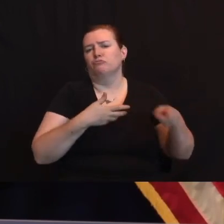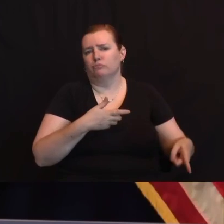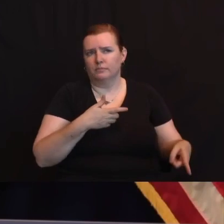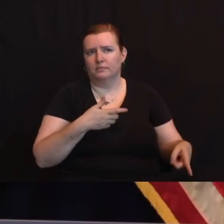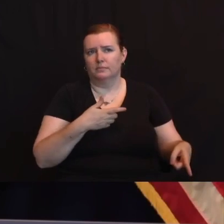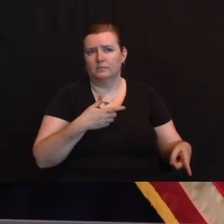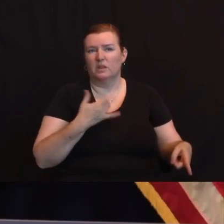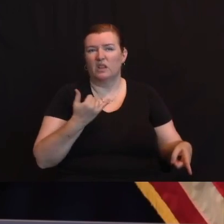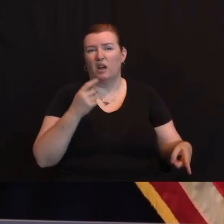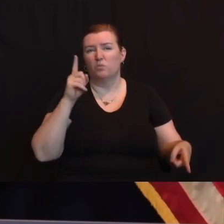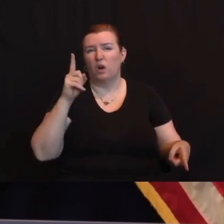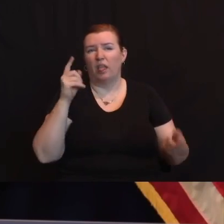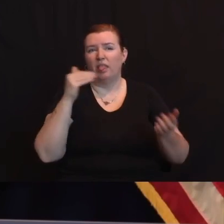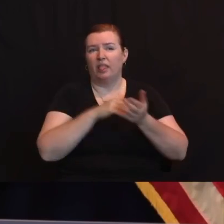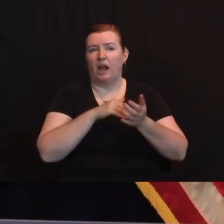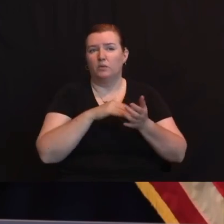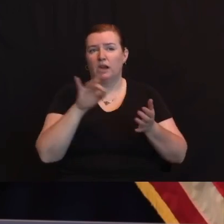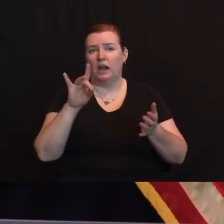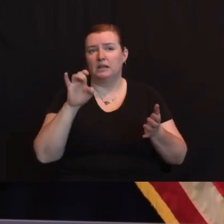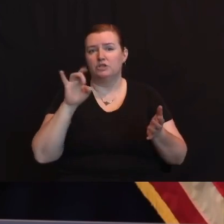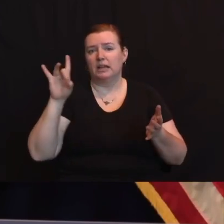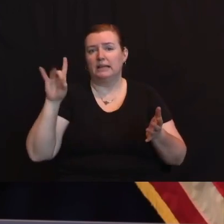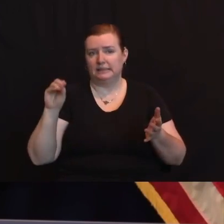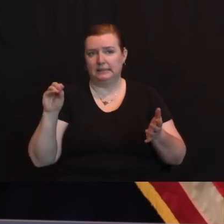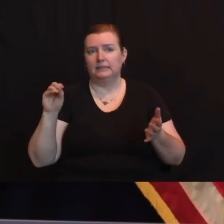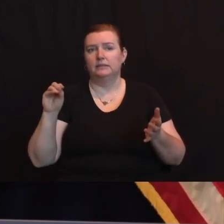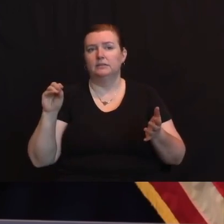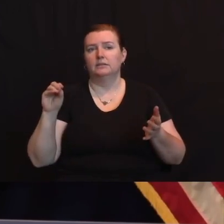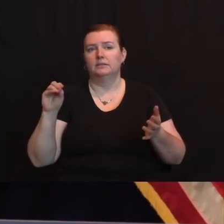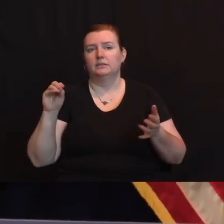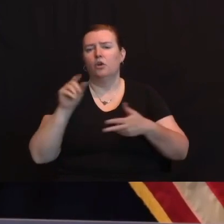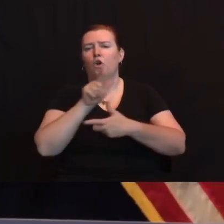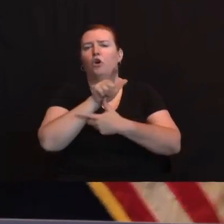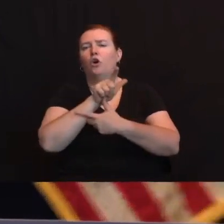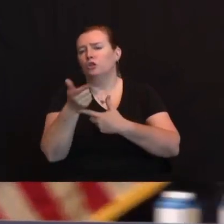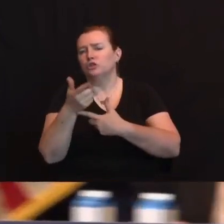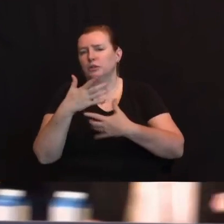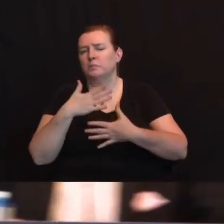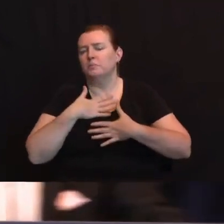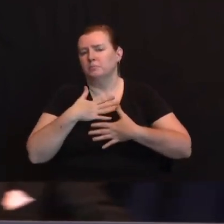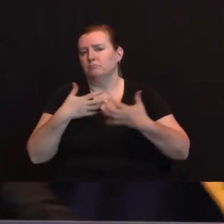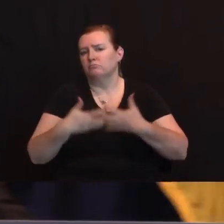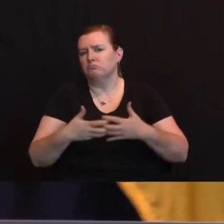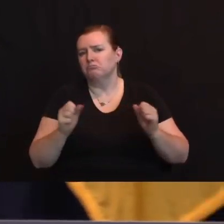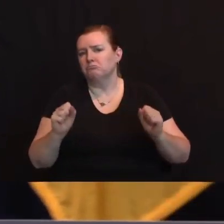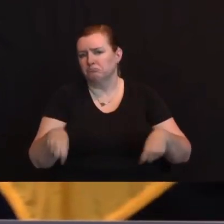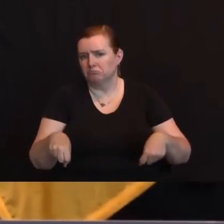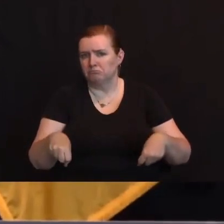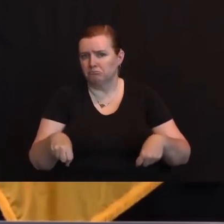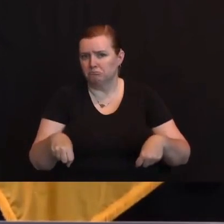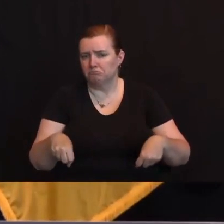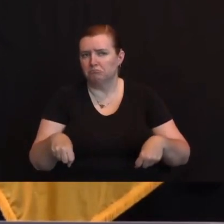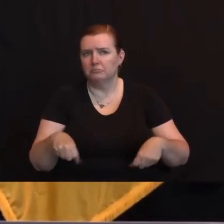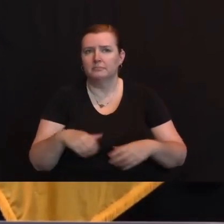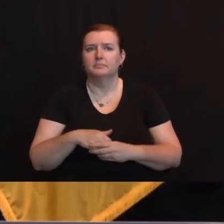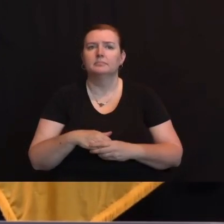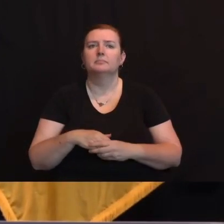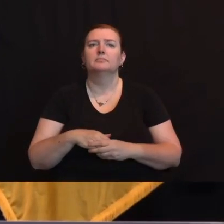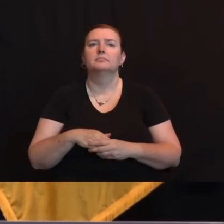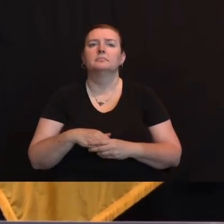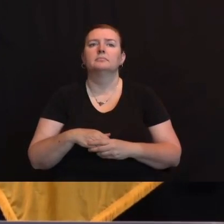1,880 alternate ventilators in use. You've also got a ratio of ventilators to ICU patients, which has come